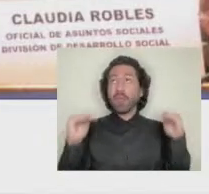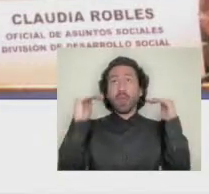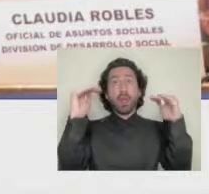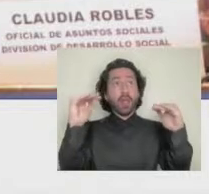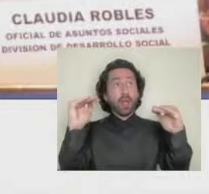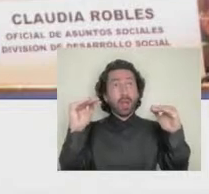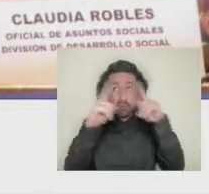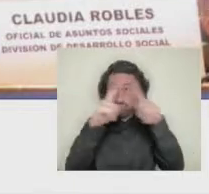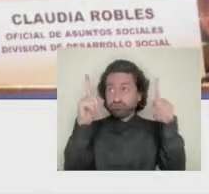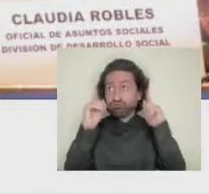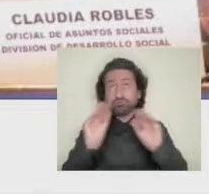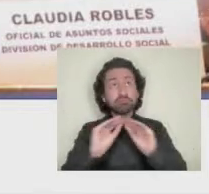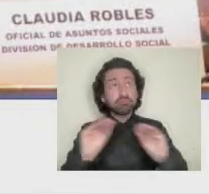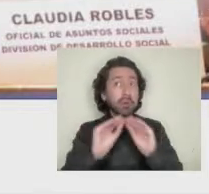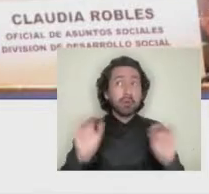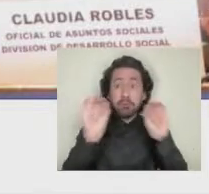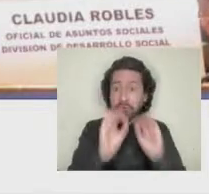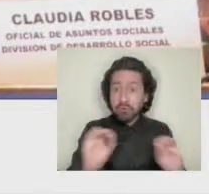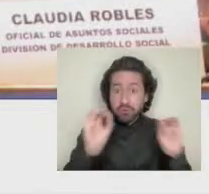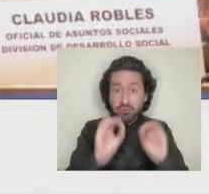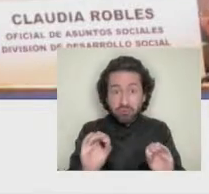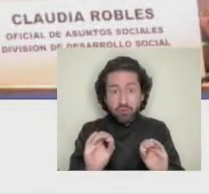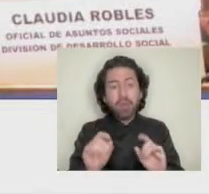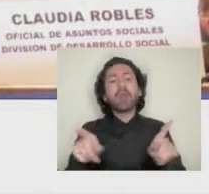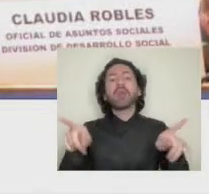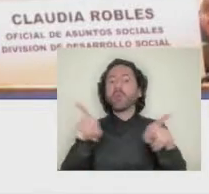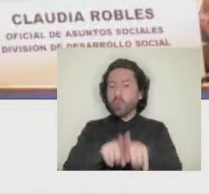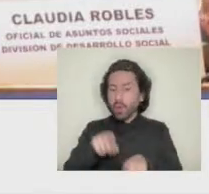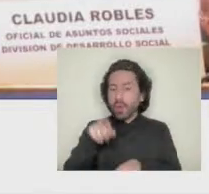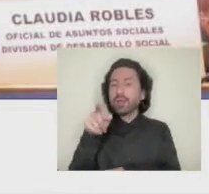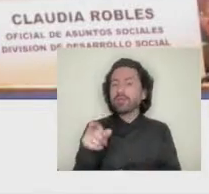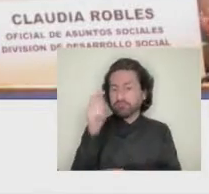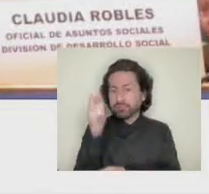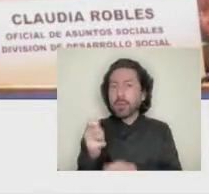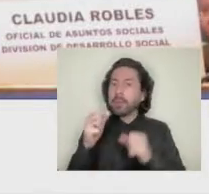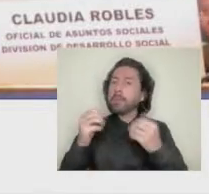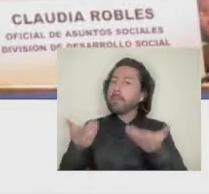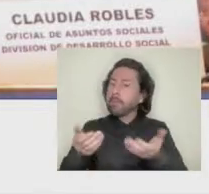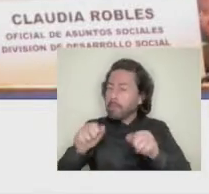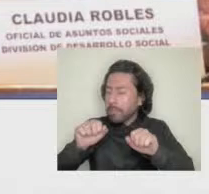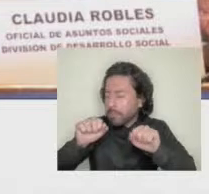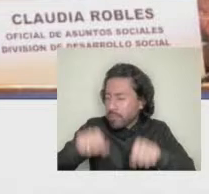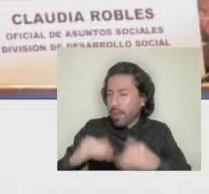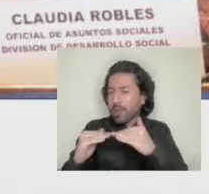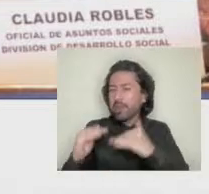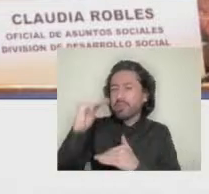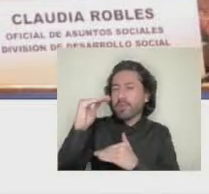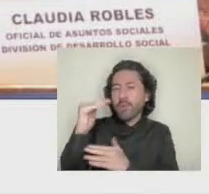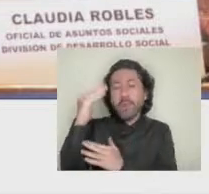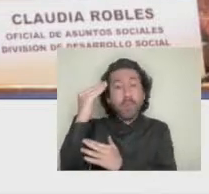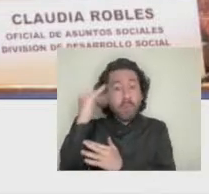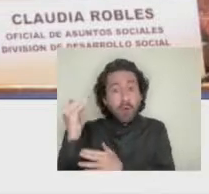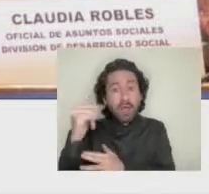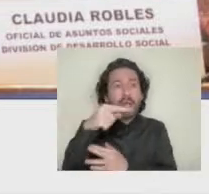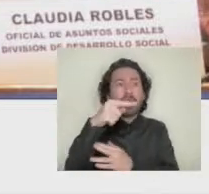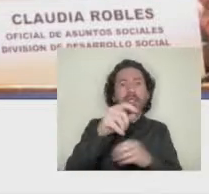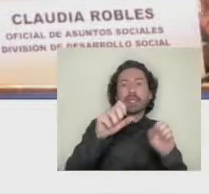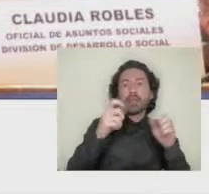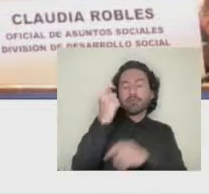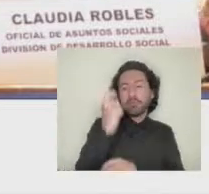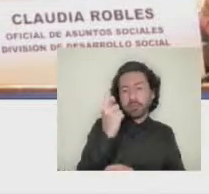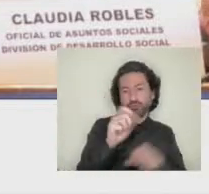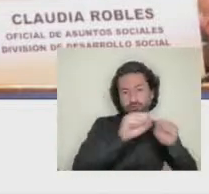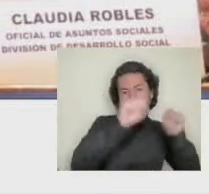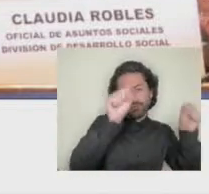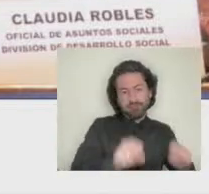levels of higher education, the contributive coverage may be increased as a result of the design of the pension system.